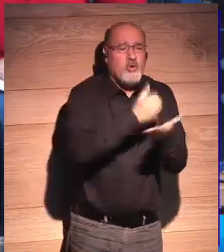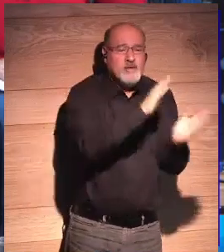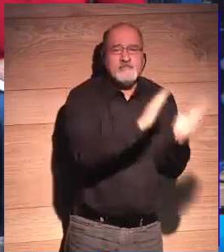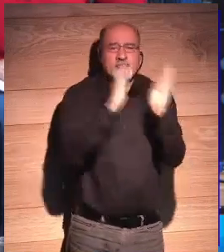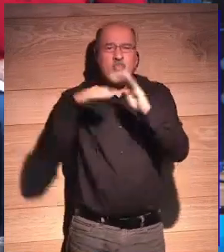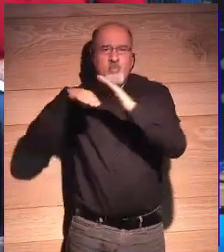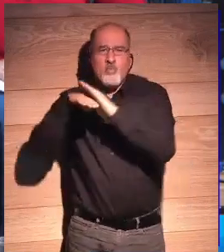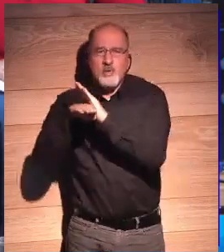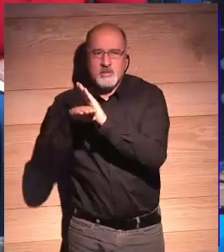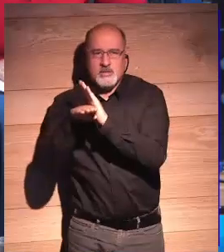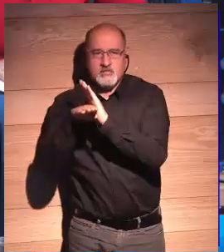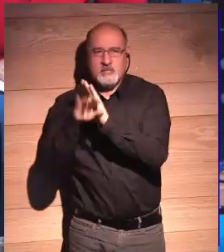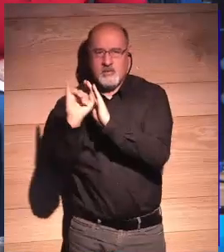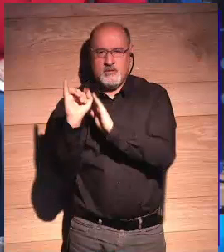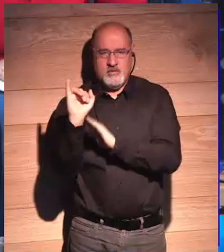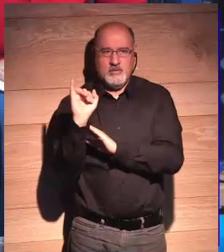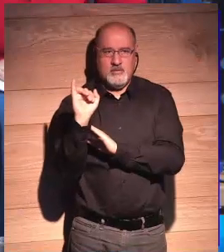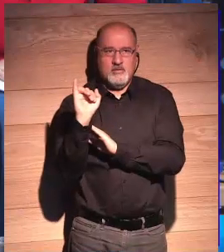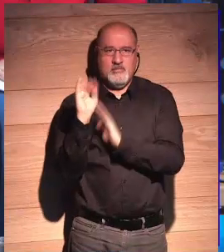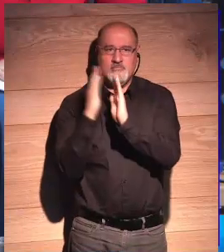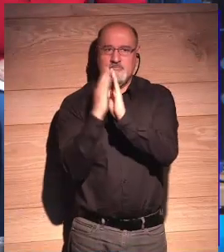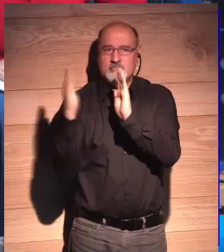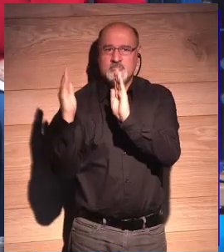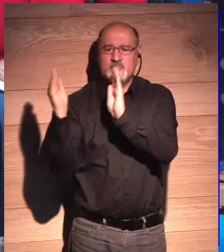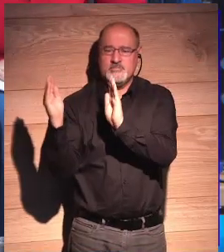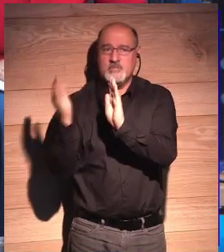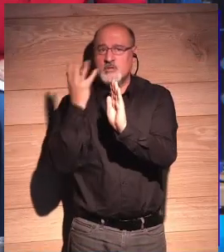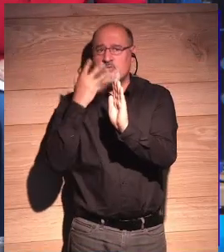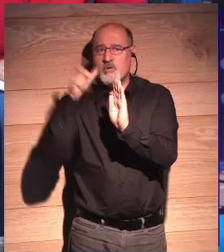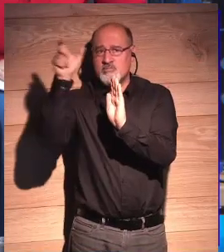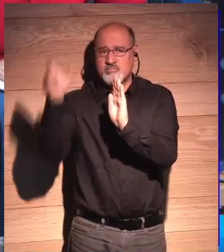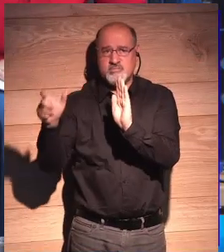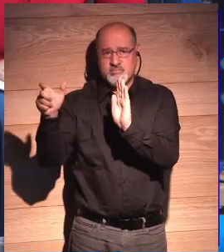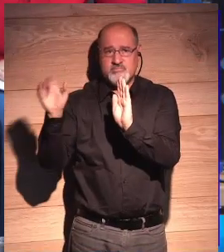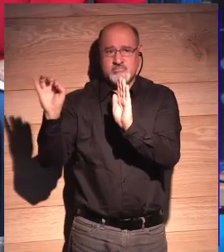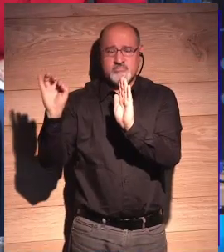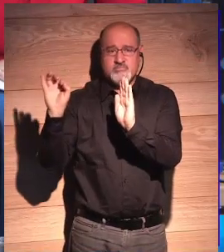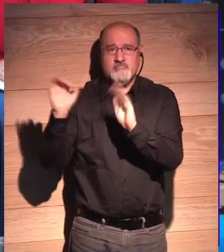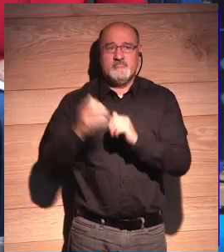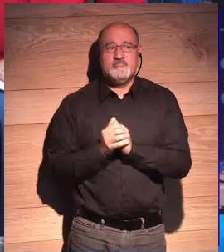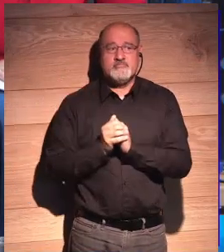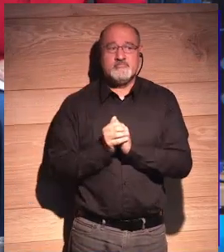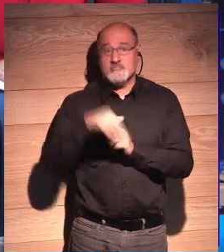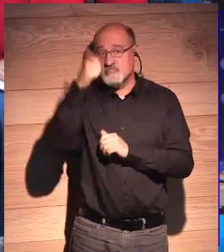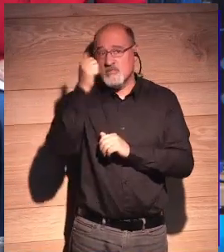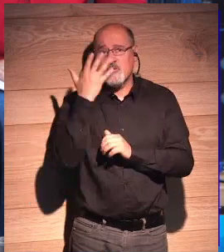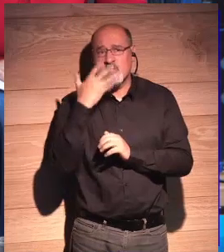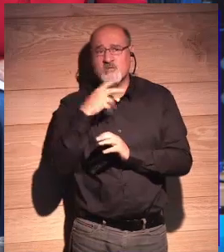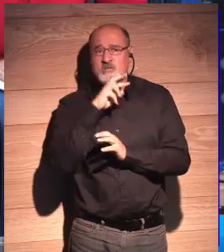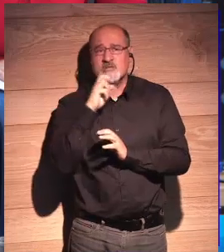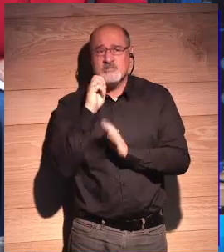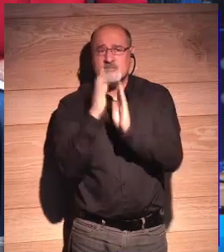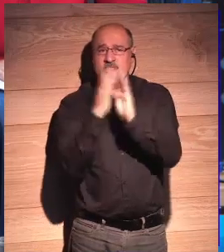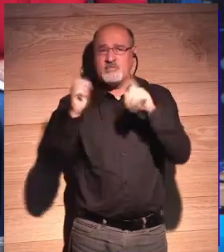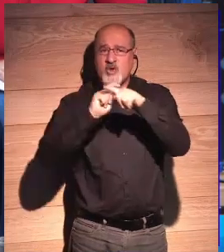No, I don't have them, but there's a crazed American collector who has both the ties. Okay. Yeah. Wow. God bless him. He